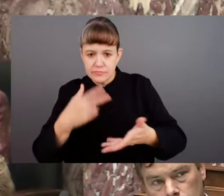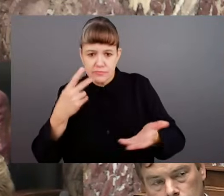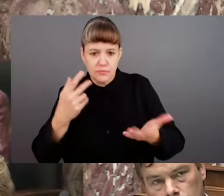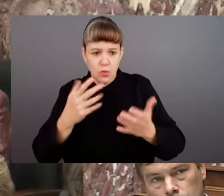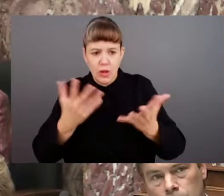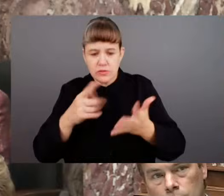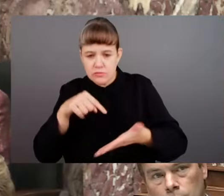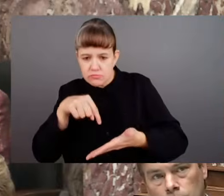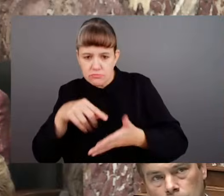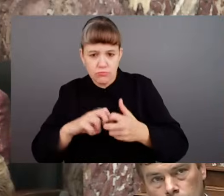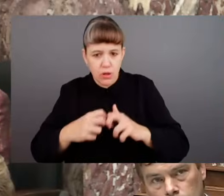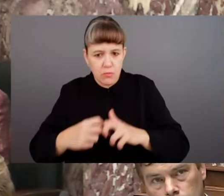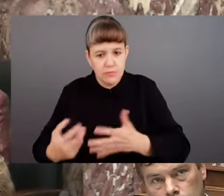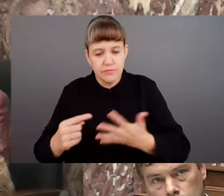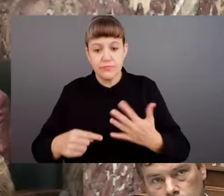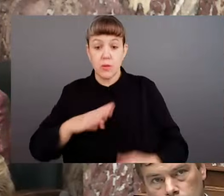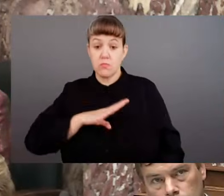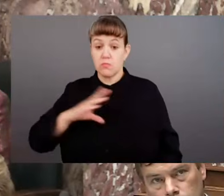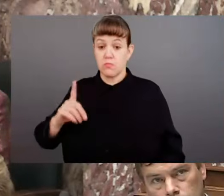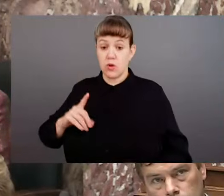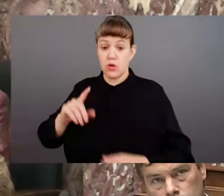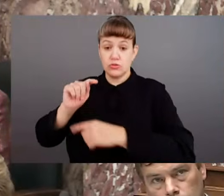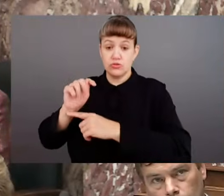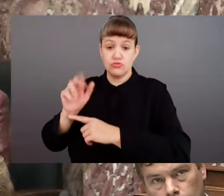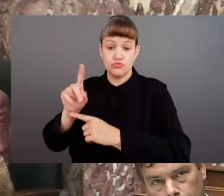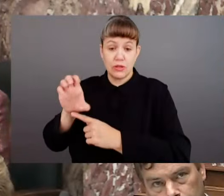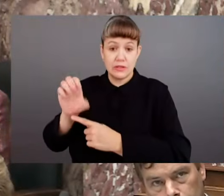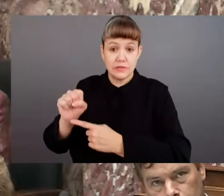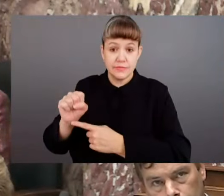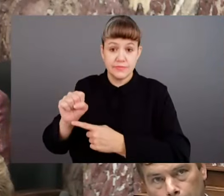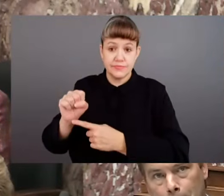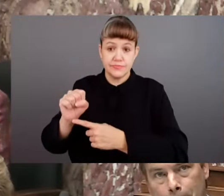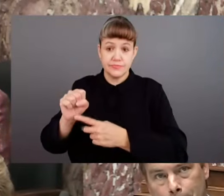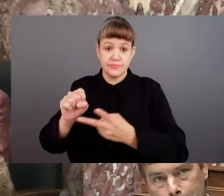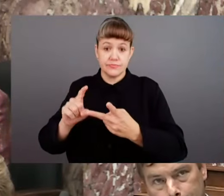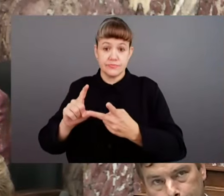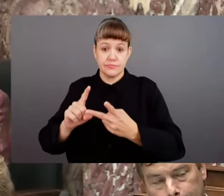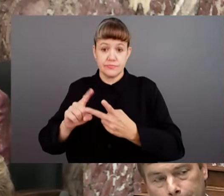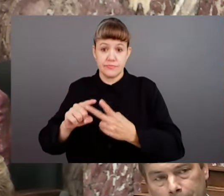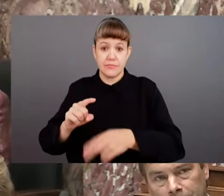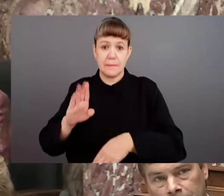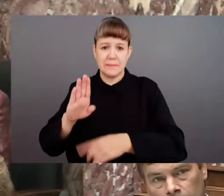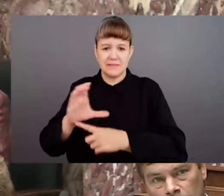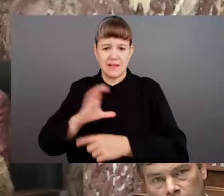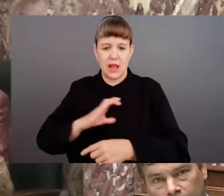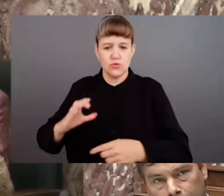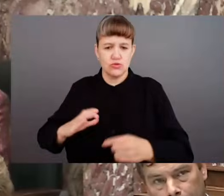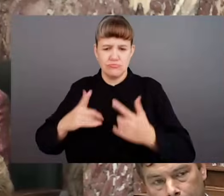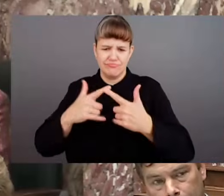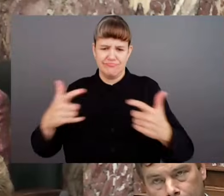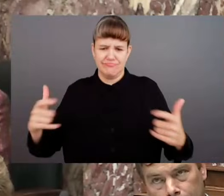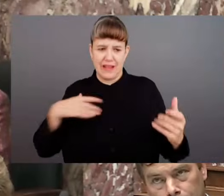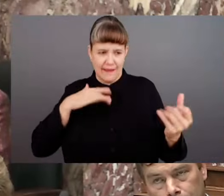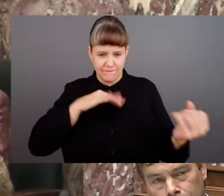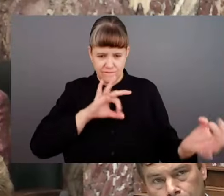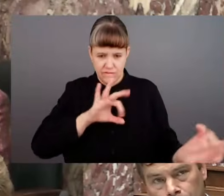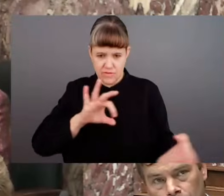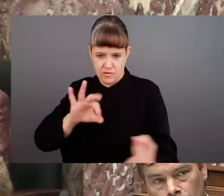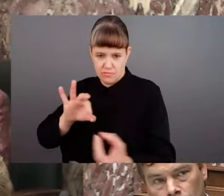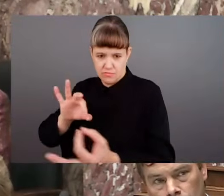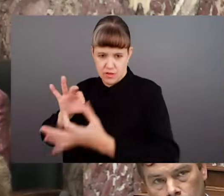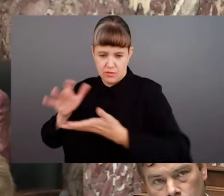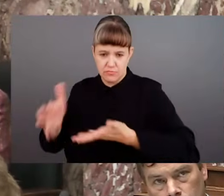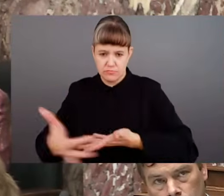Honourable Speaker, so that we can have more voices represented in the changes that we want to see within government. The member also mentioned red